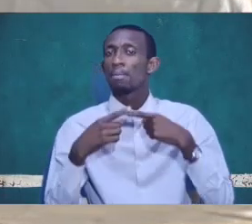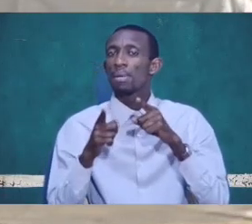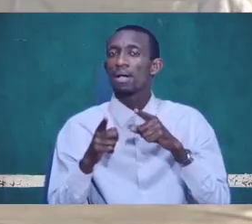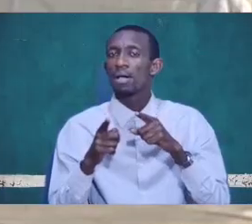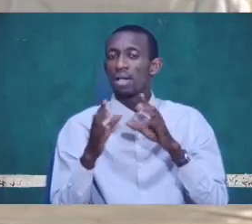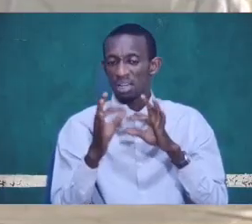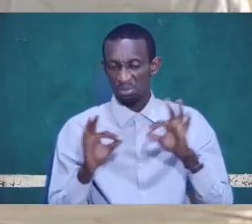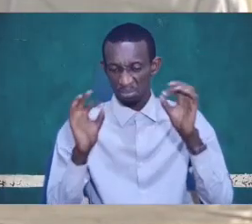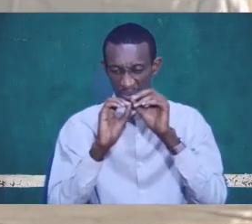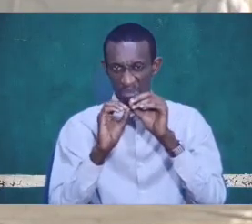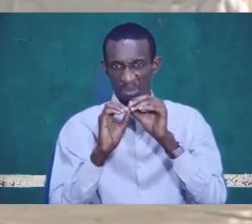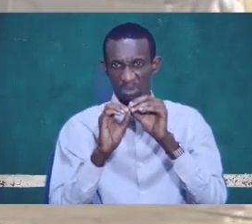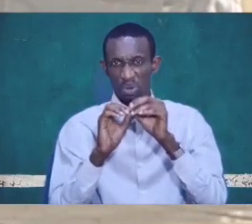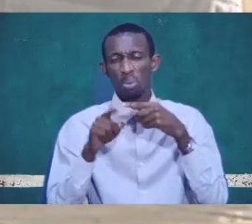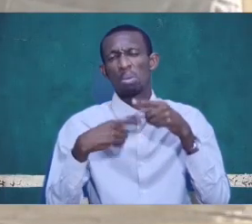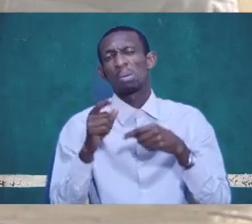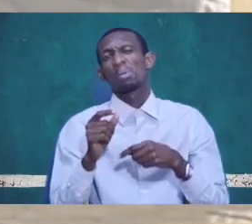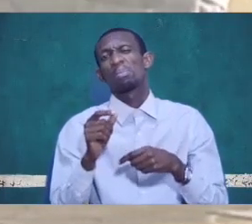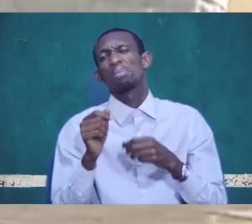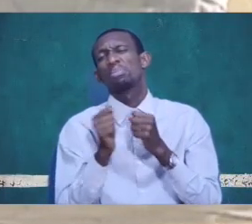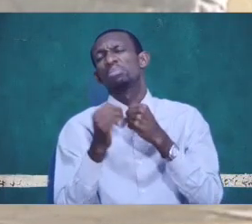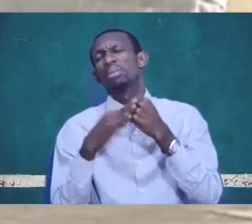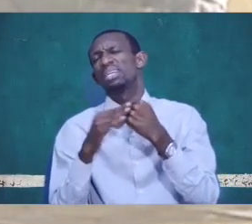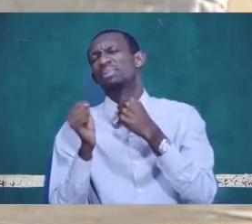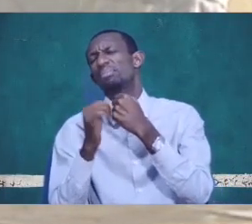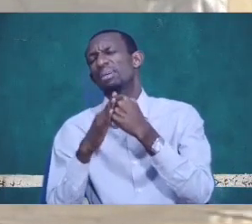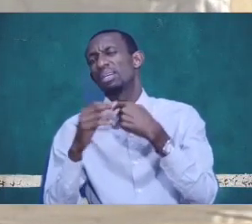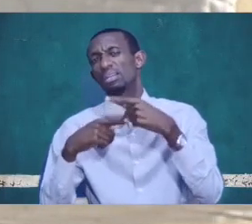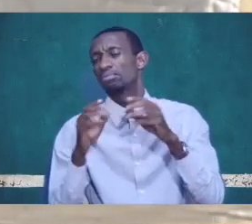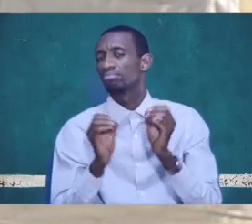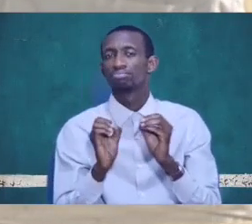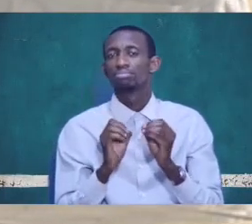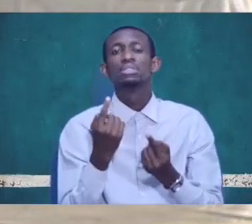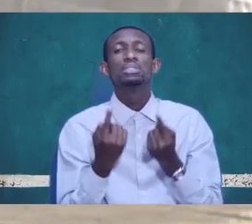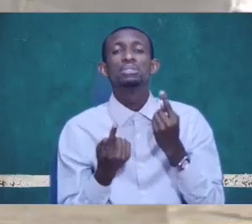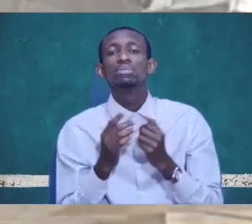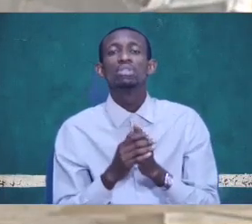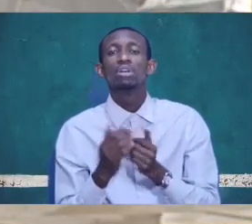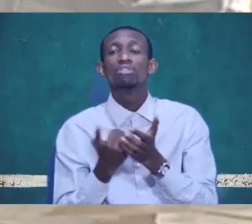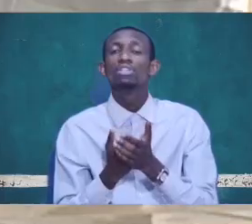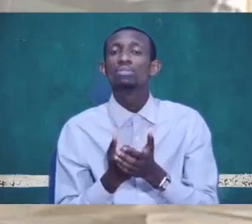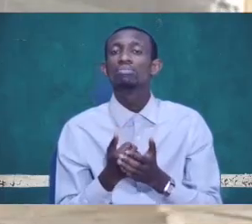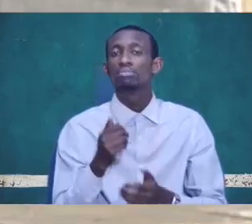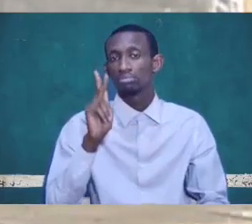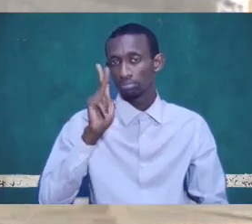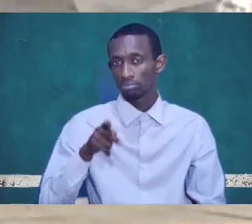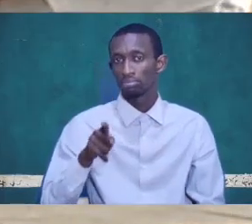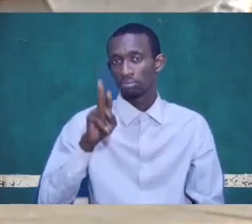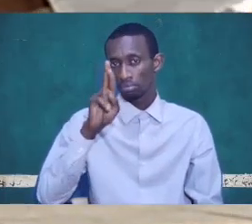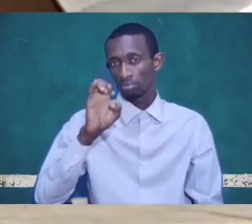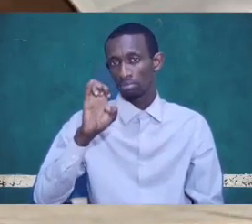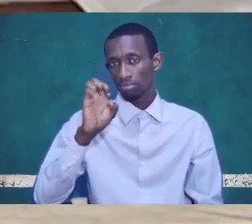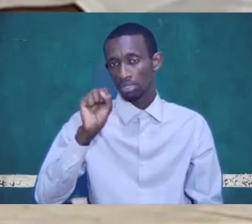not necessary that you will always have 18. You will have what is present. And if